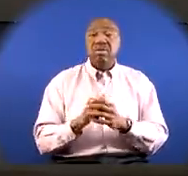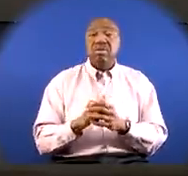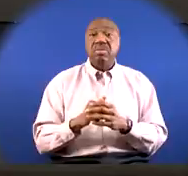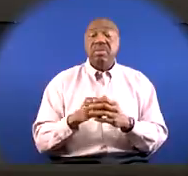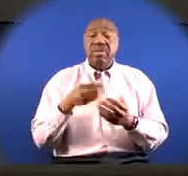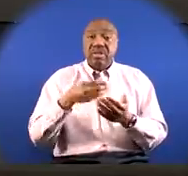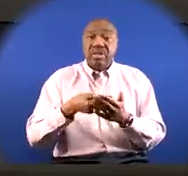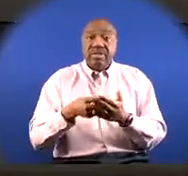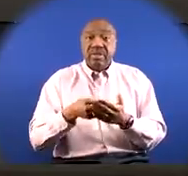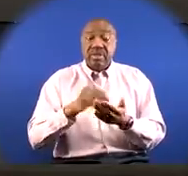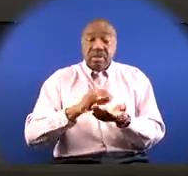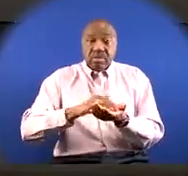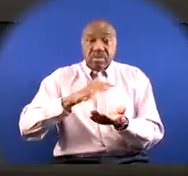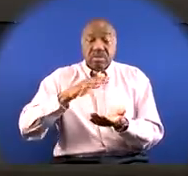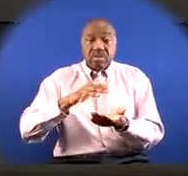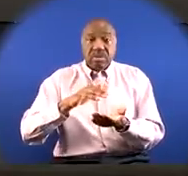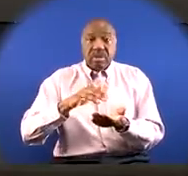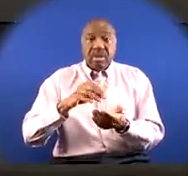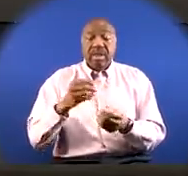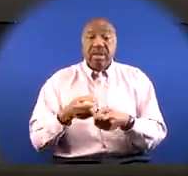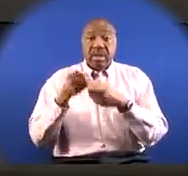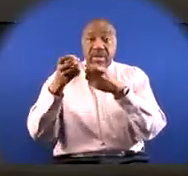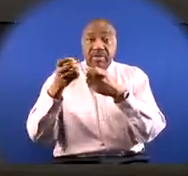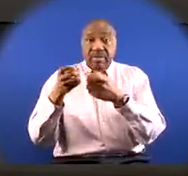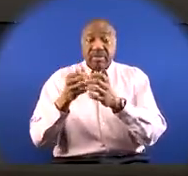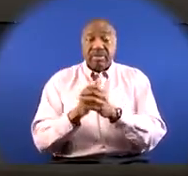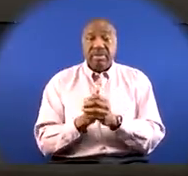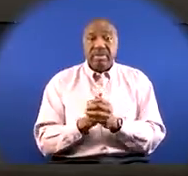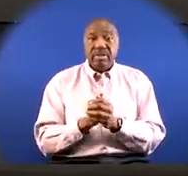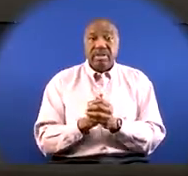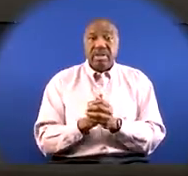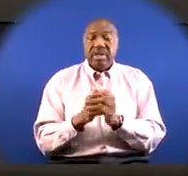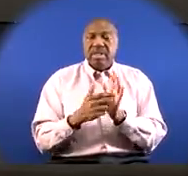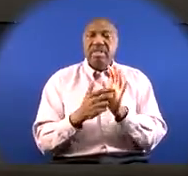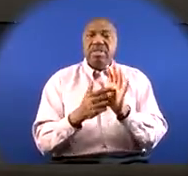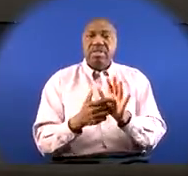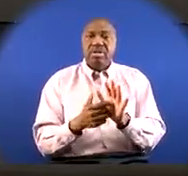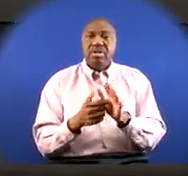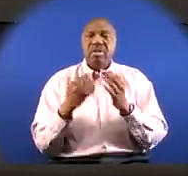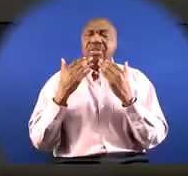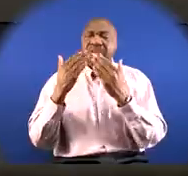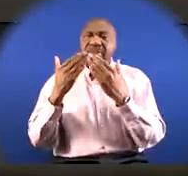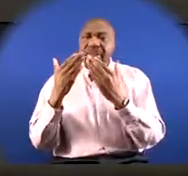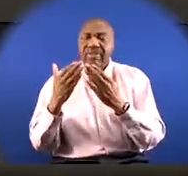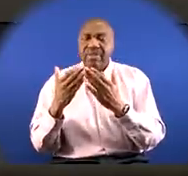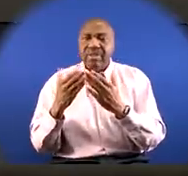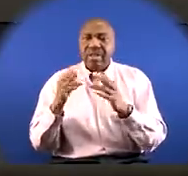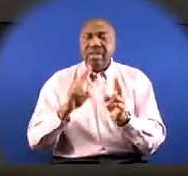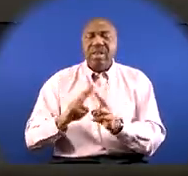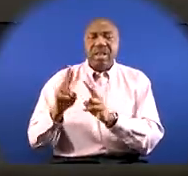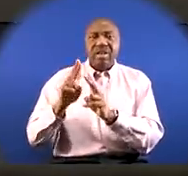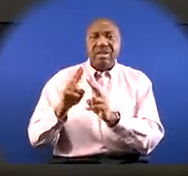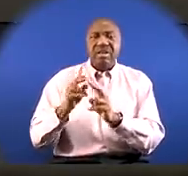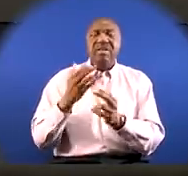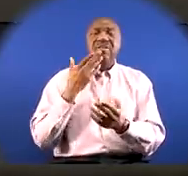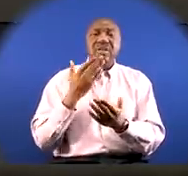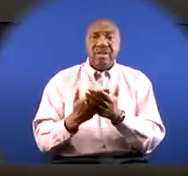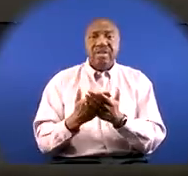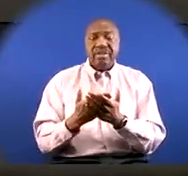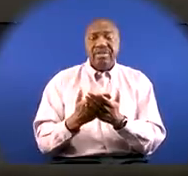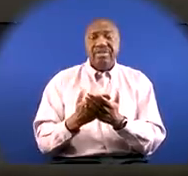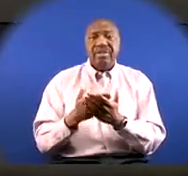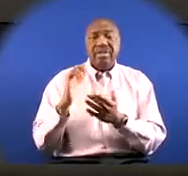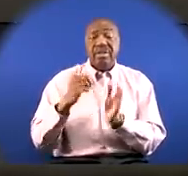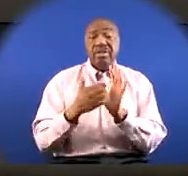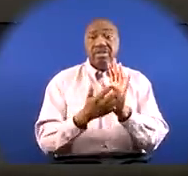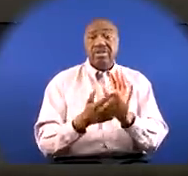fruit of our increase, with our offerings, to speak to our level of appreciation and adulation to God for the goodness that God has